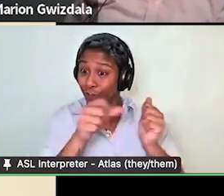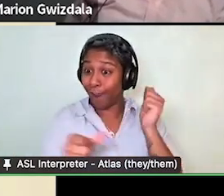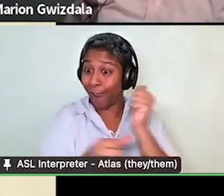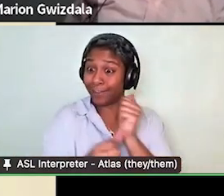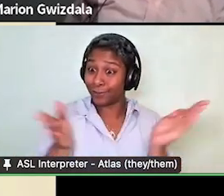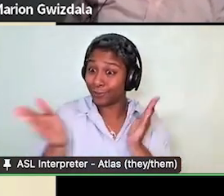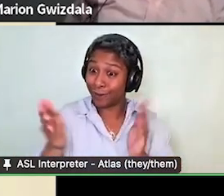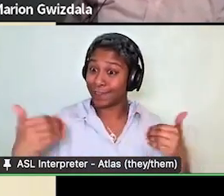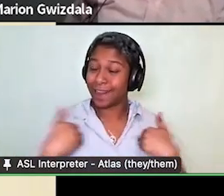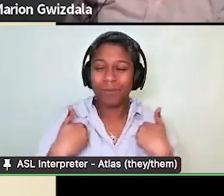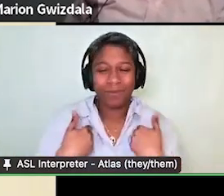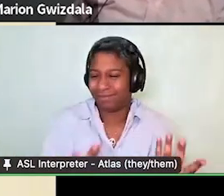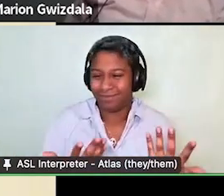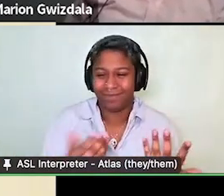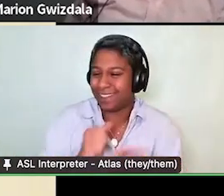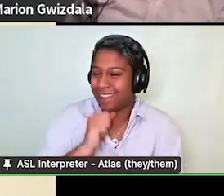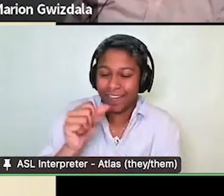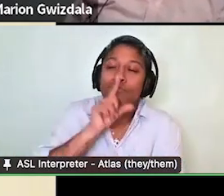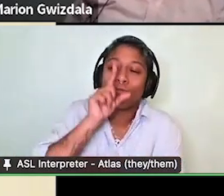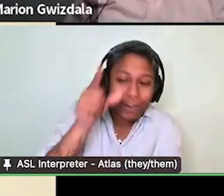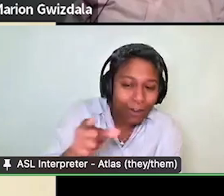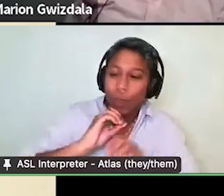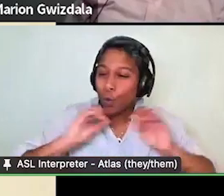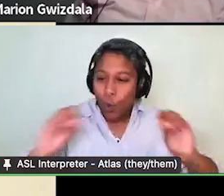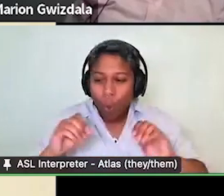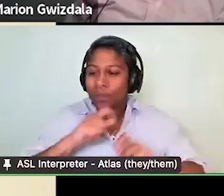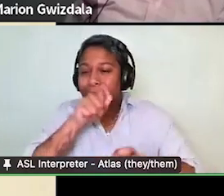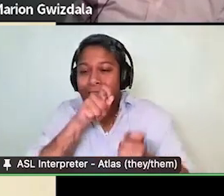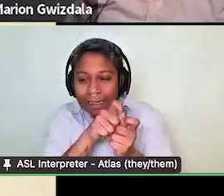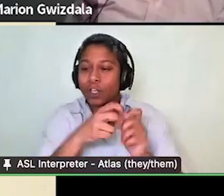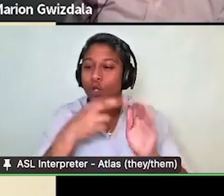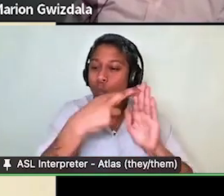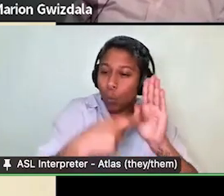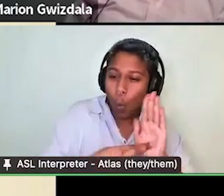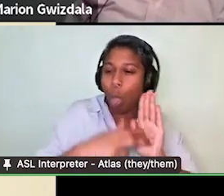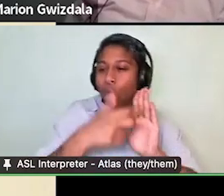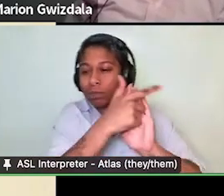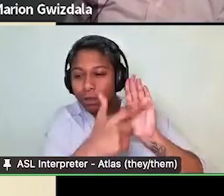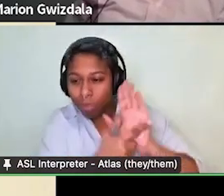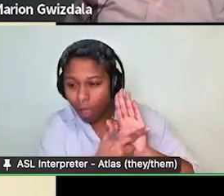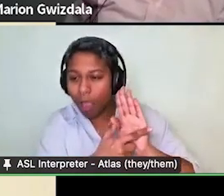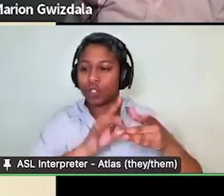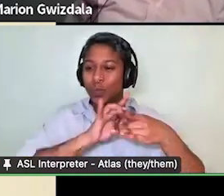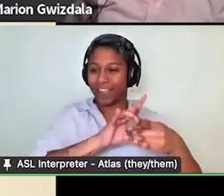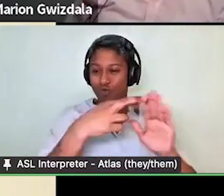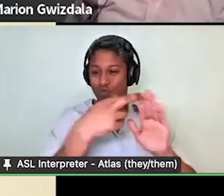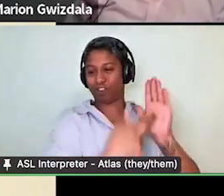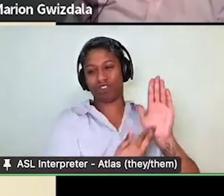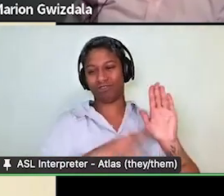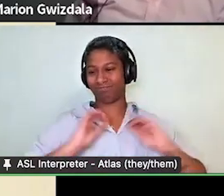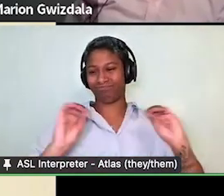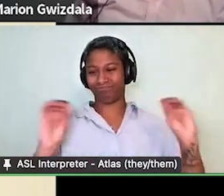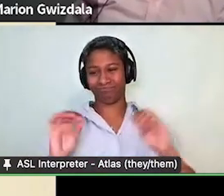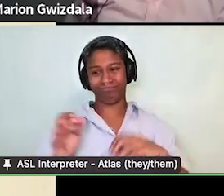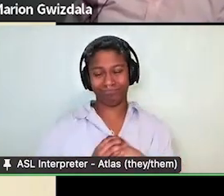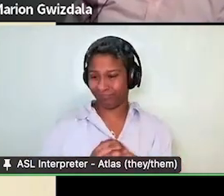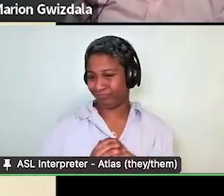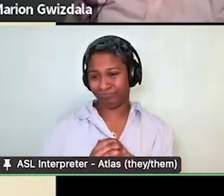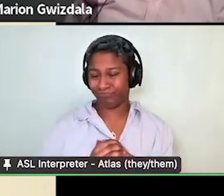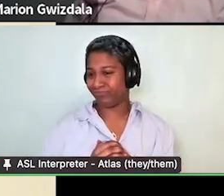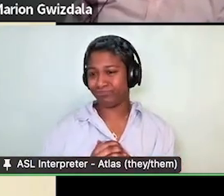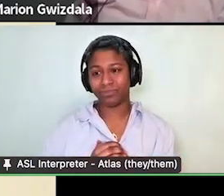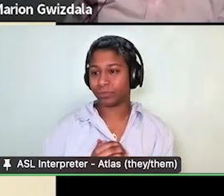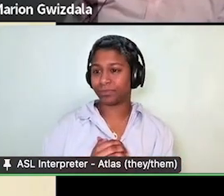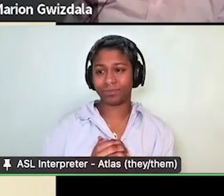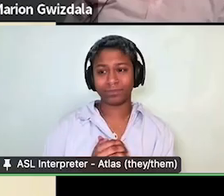no specific rules or laws which require a service animal to undergo any specific sort of